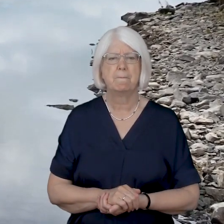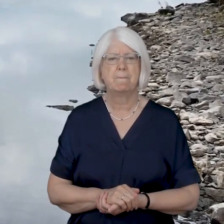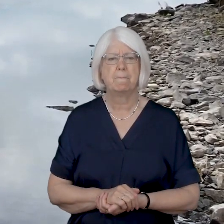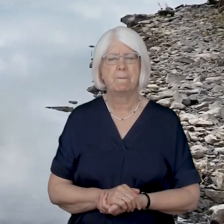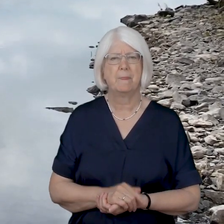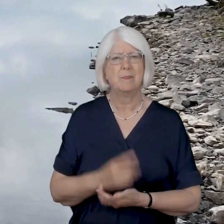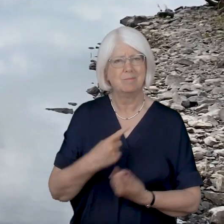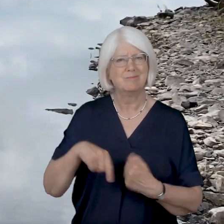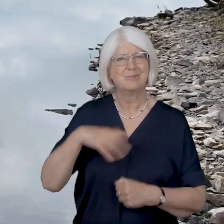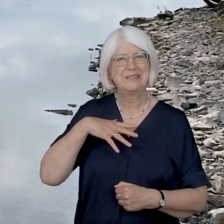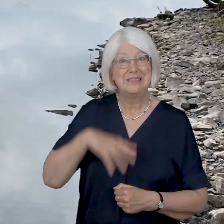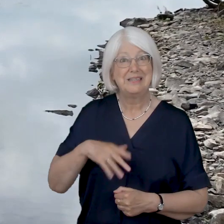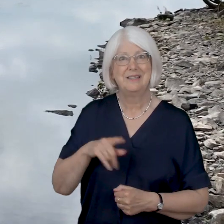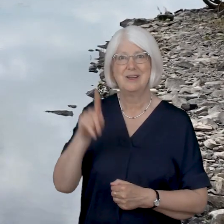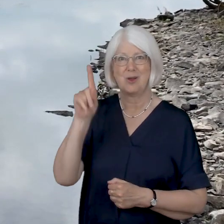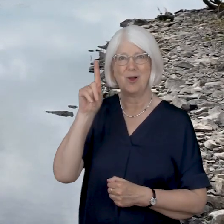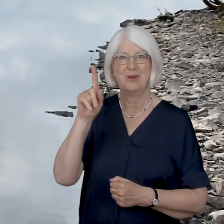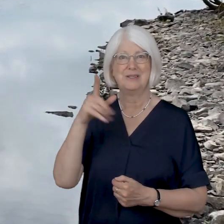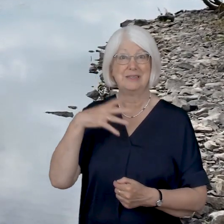our need of God.